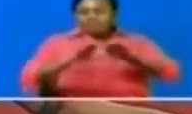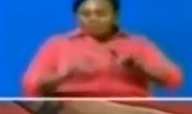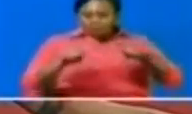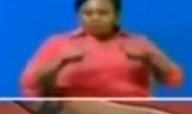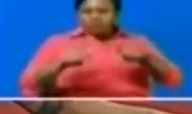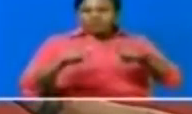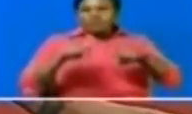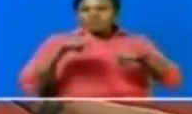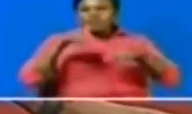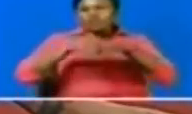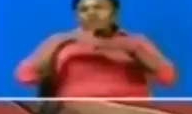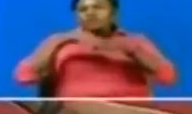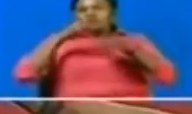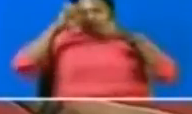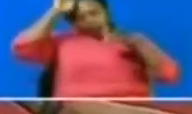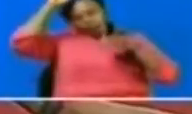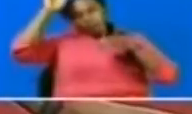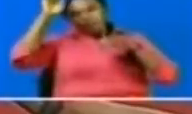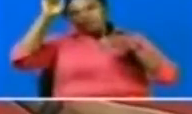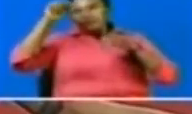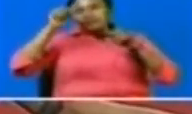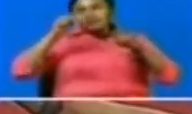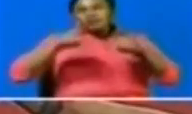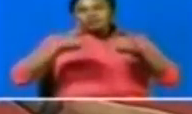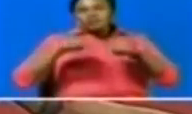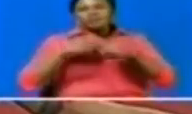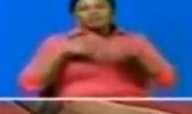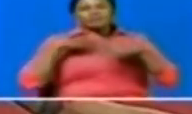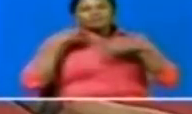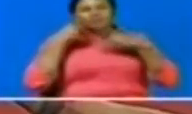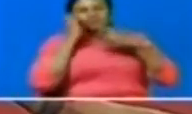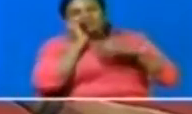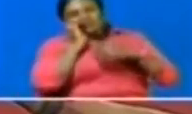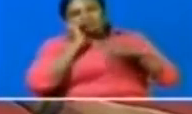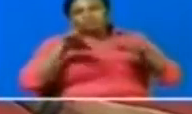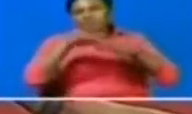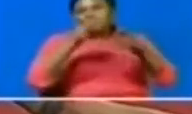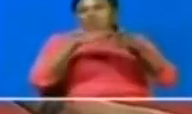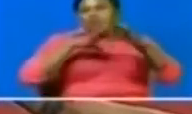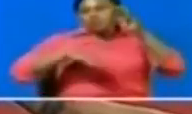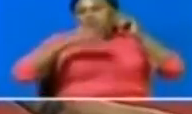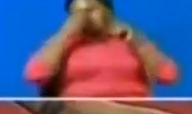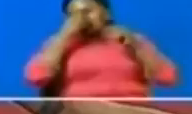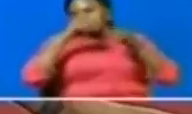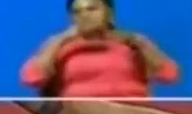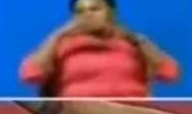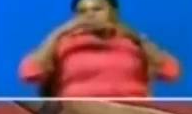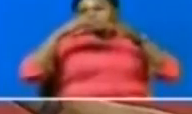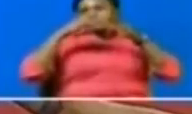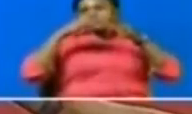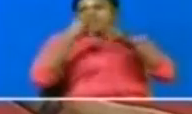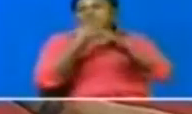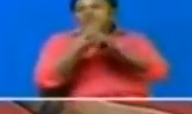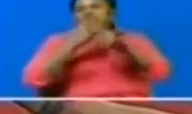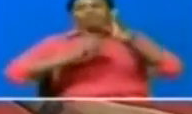at Simat location, Uasin Gishu County, in a moving ceremony attended by Deputy President William Ruto and hundreds of